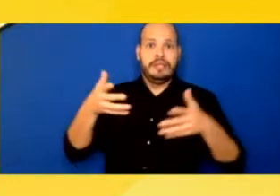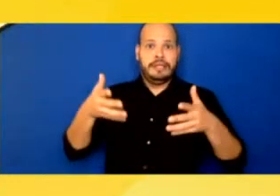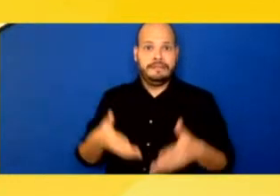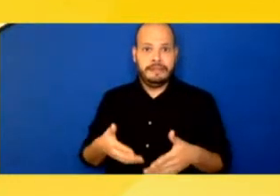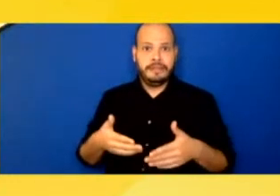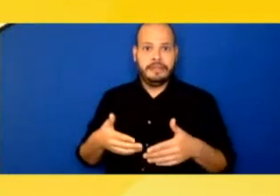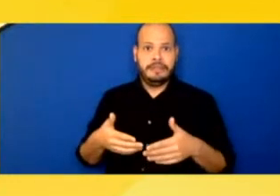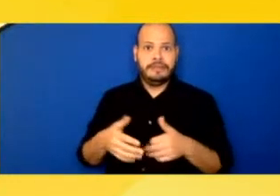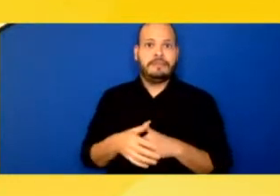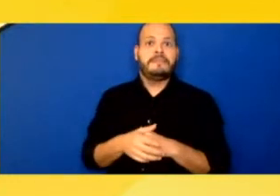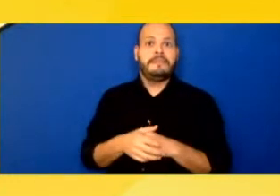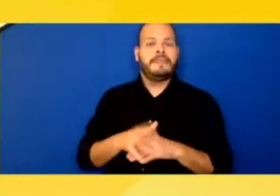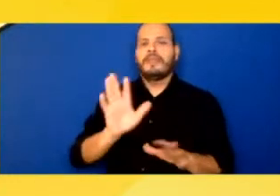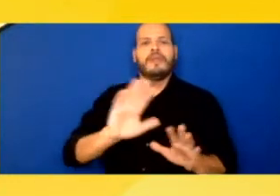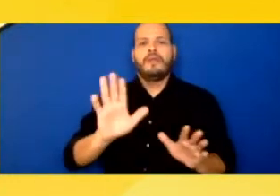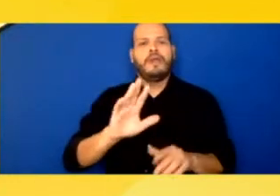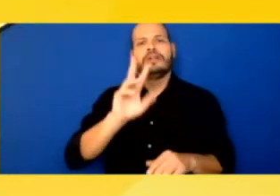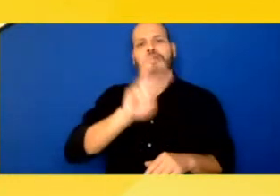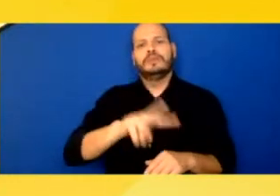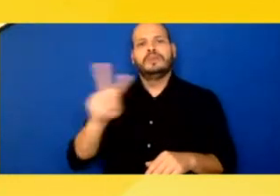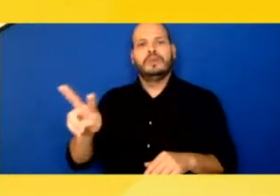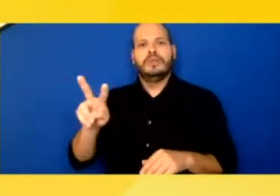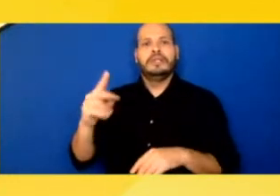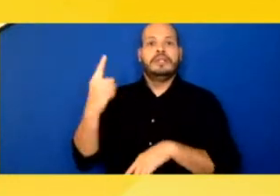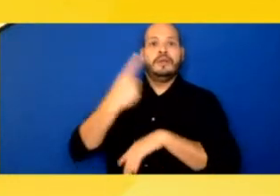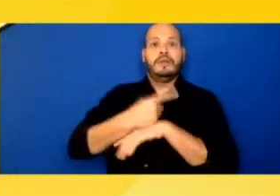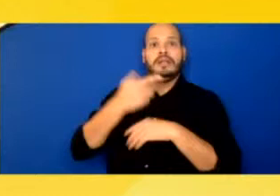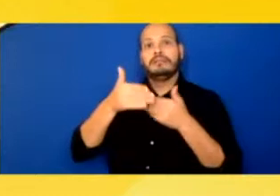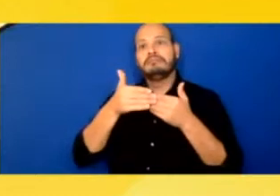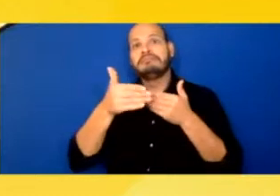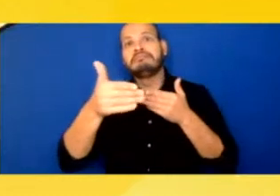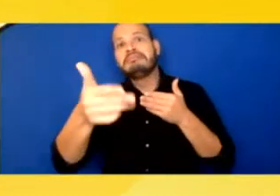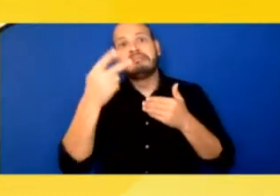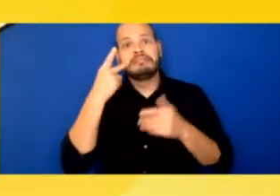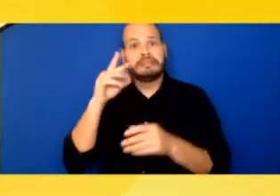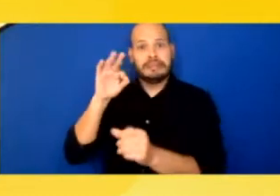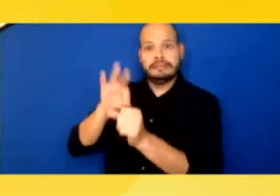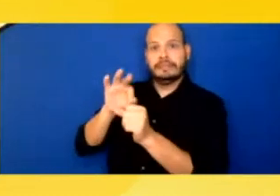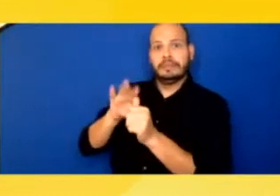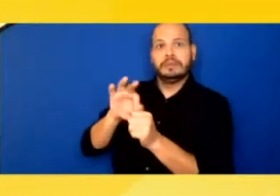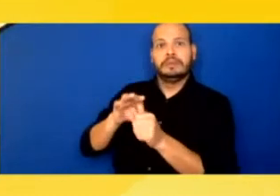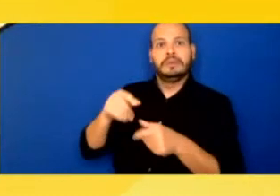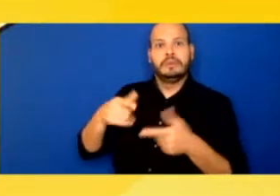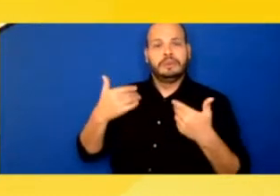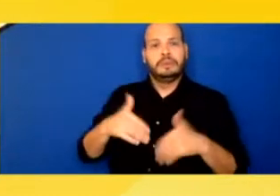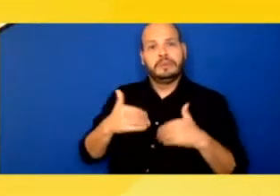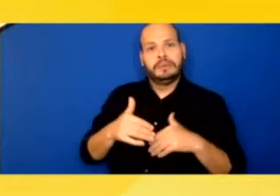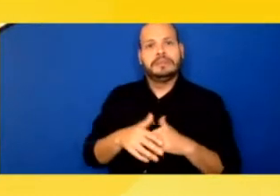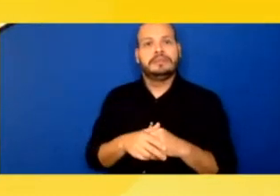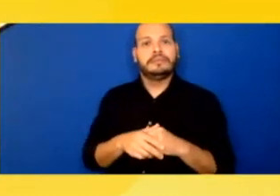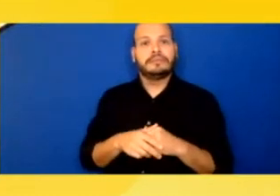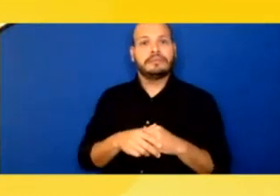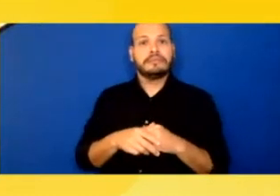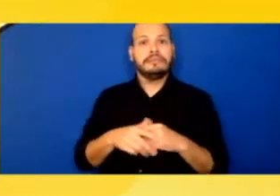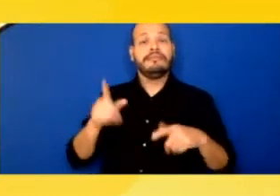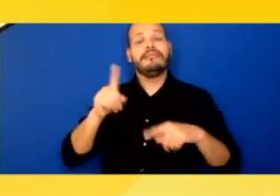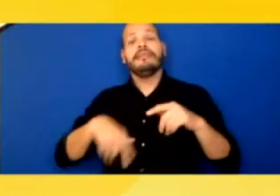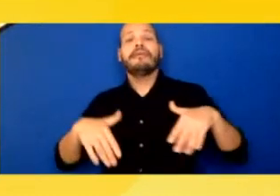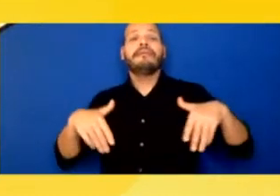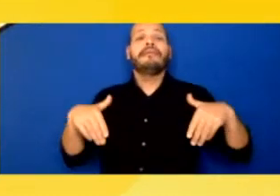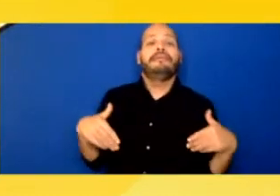an understatement. That's not hyperbole. We can't sit this one out. Remaining on the sideline is not an